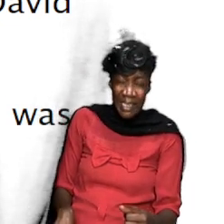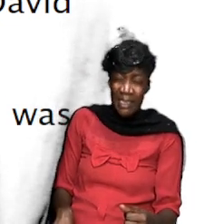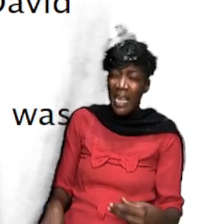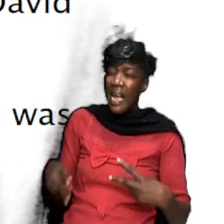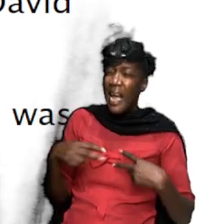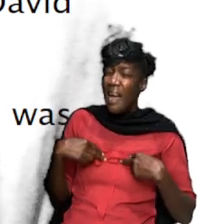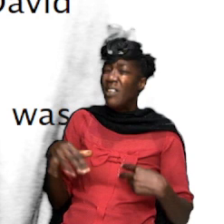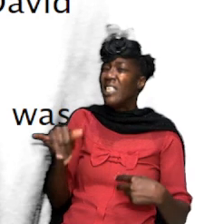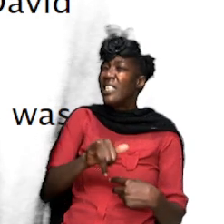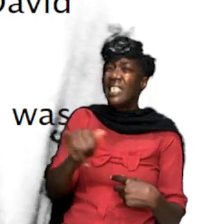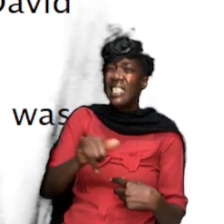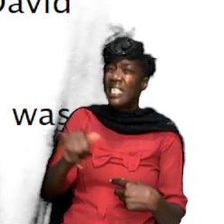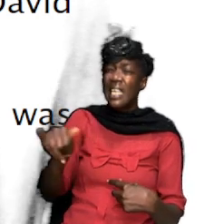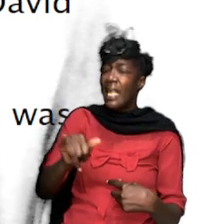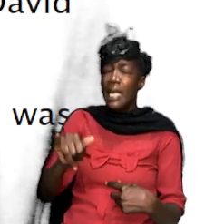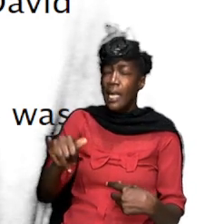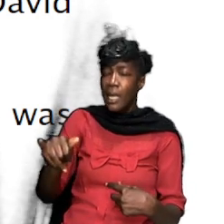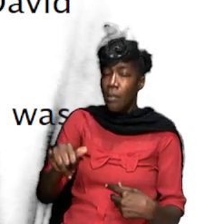in that.